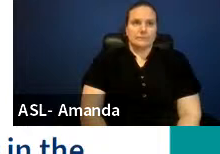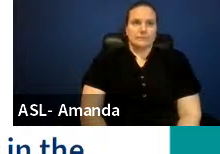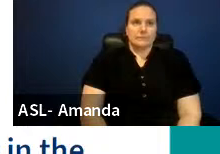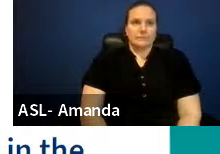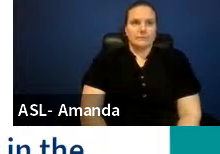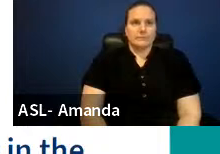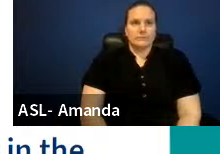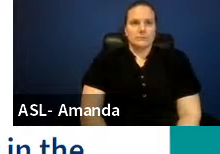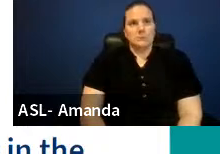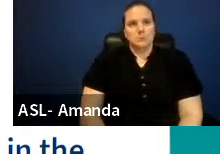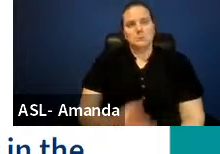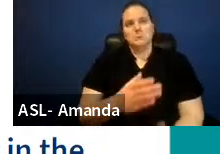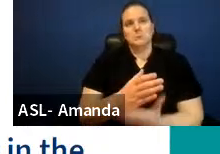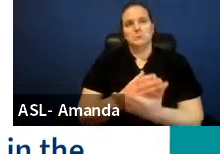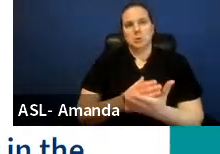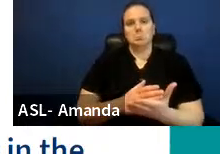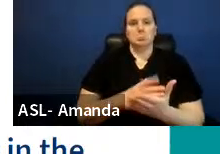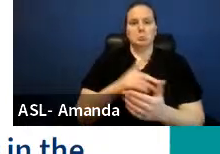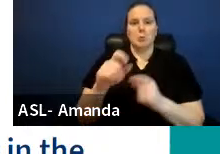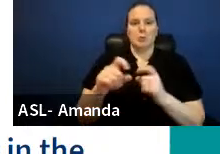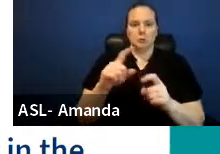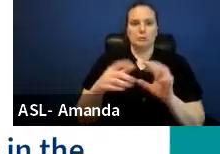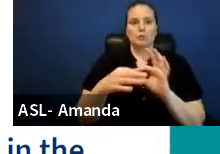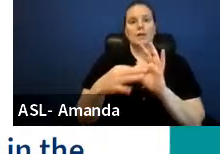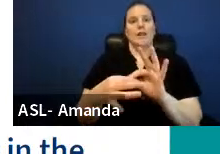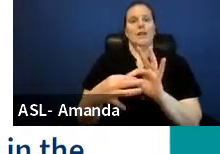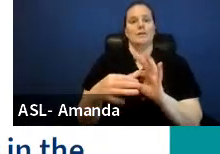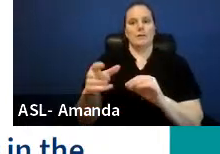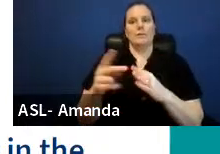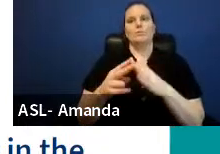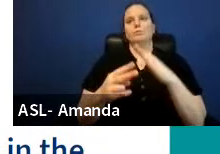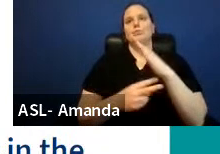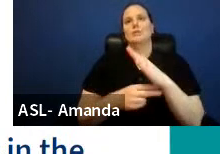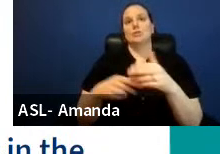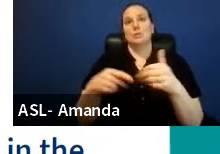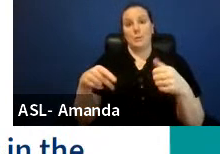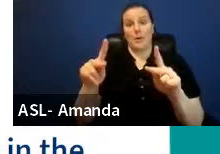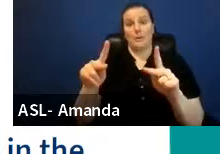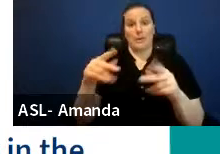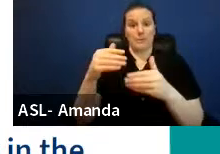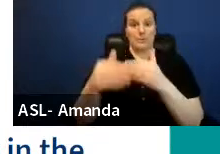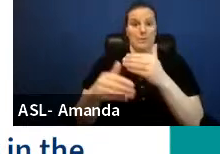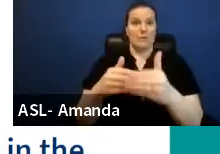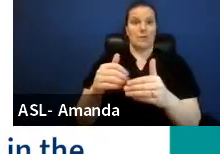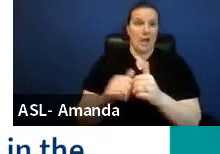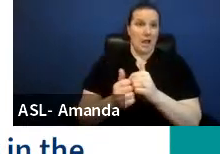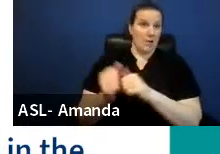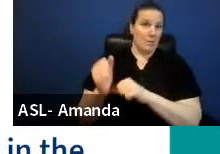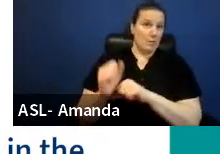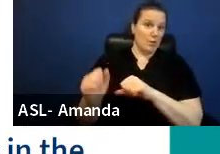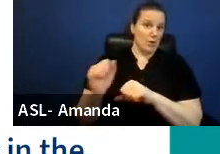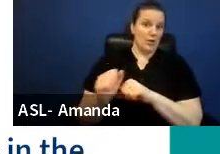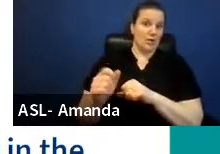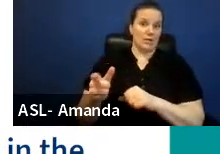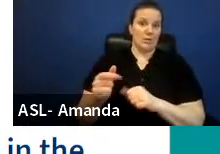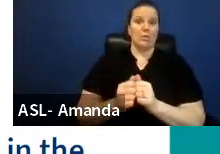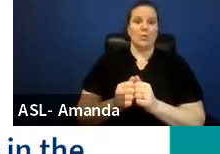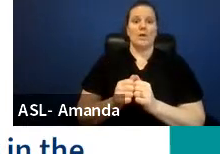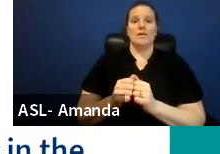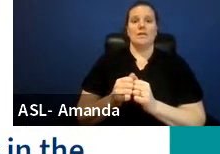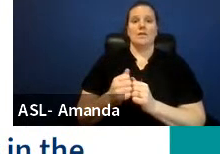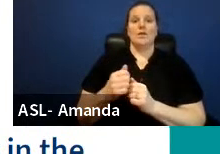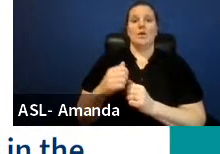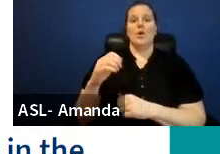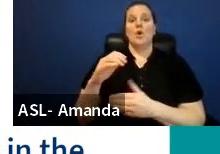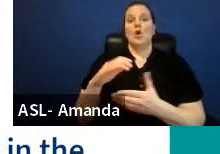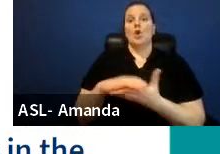there's been some questions around the bridge permit process, how we are working with the Coast Guard